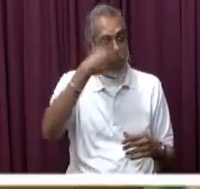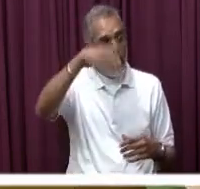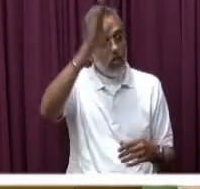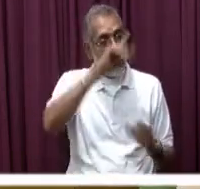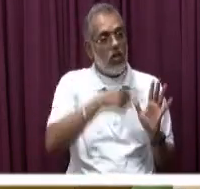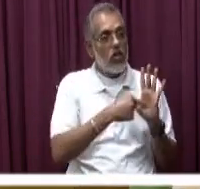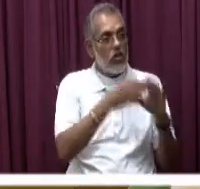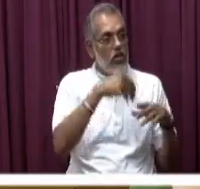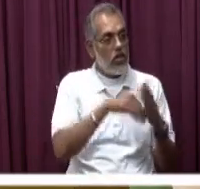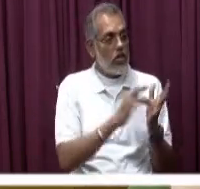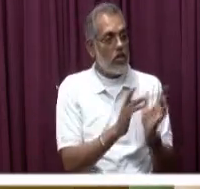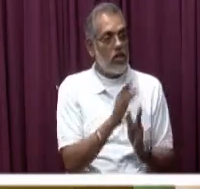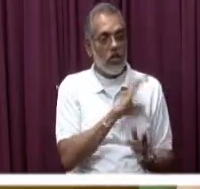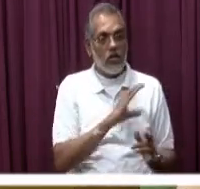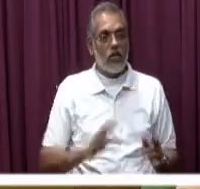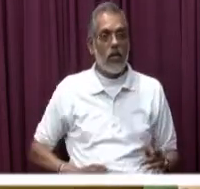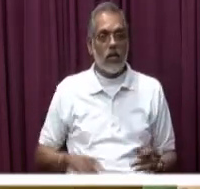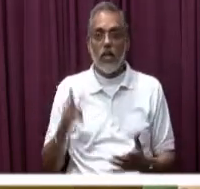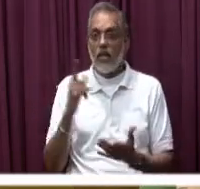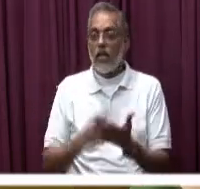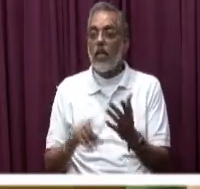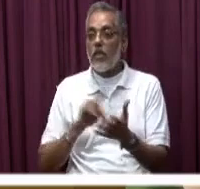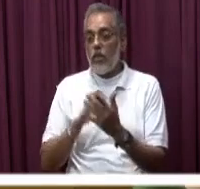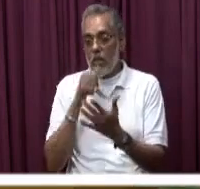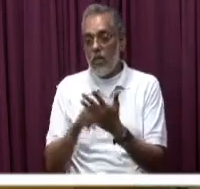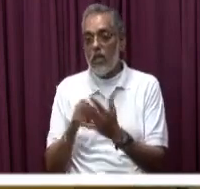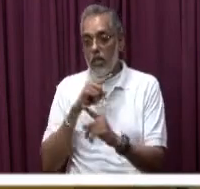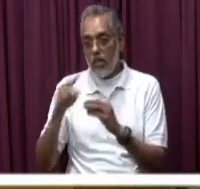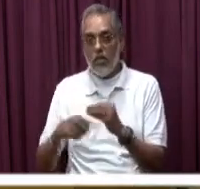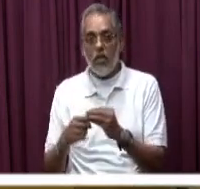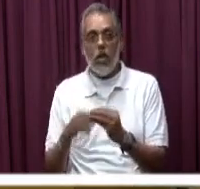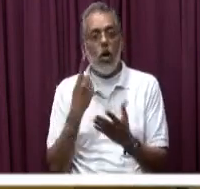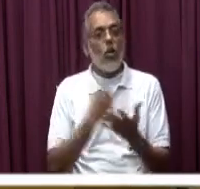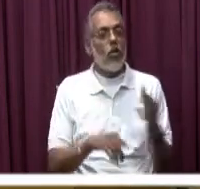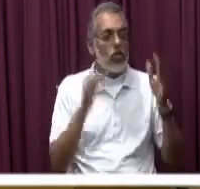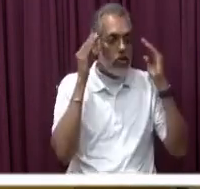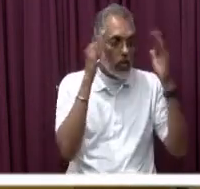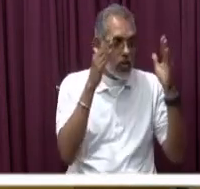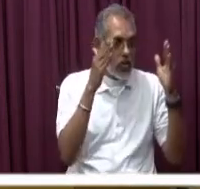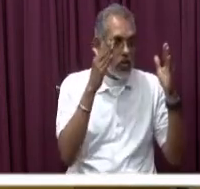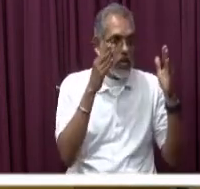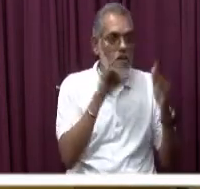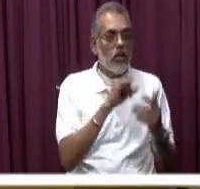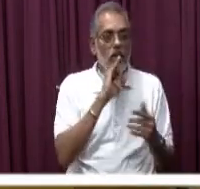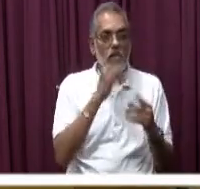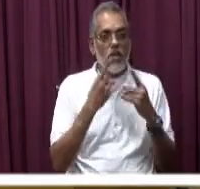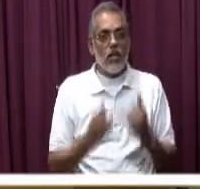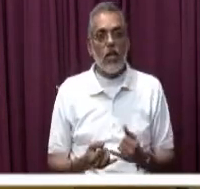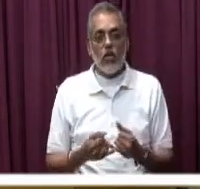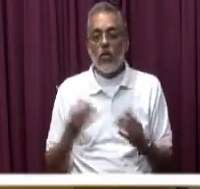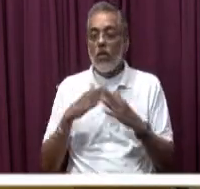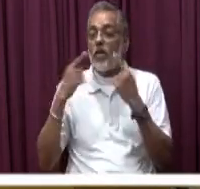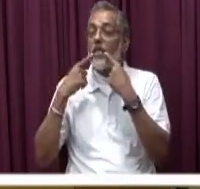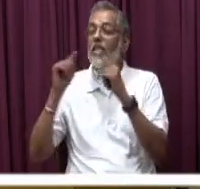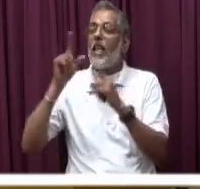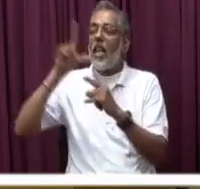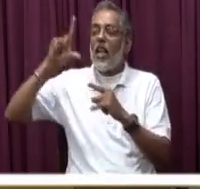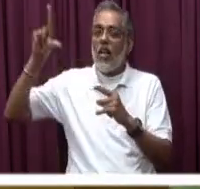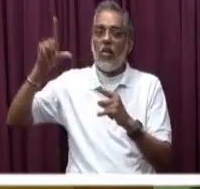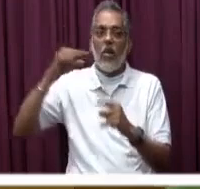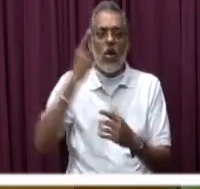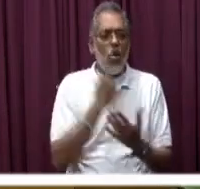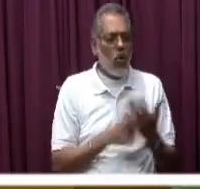And that's what this text is about. Because what you heard will be now proclaimed on the rooftop. What was